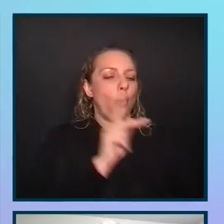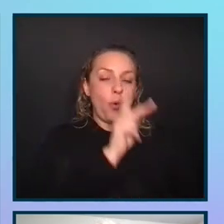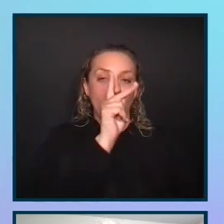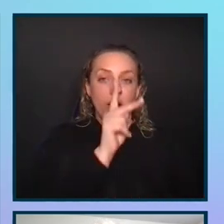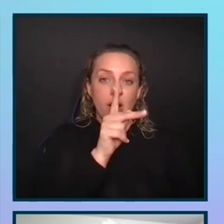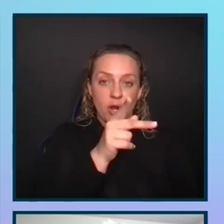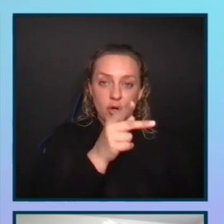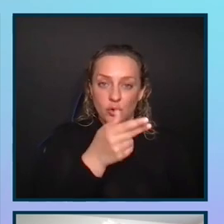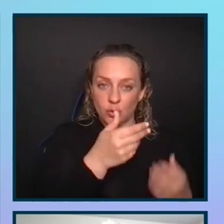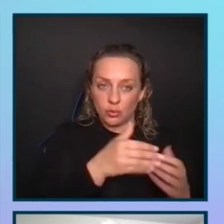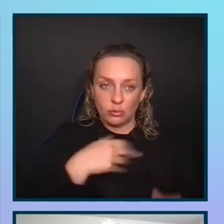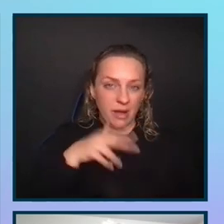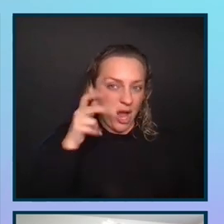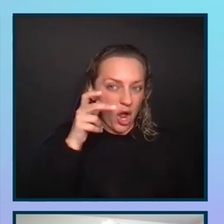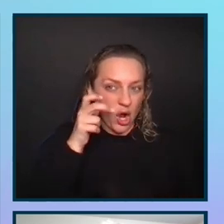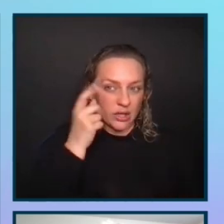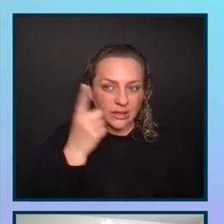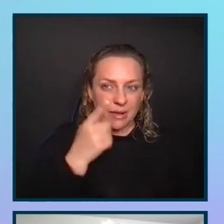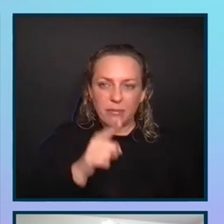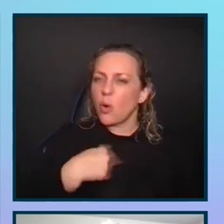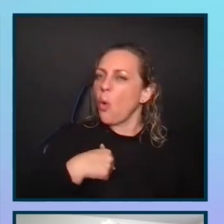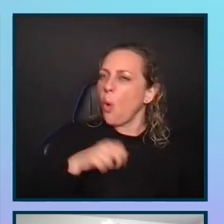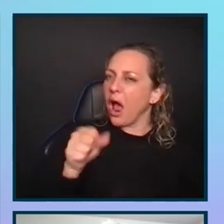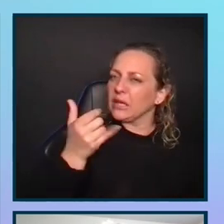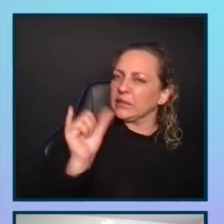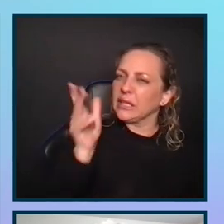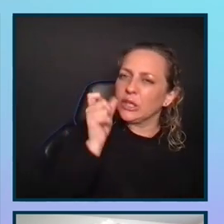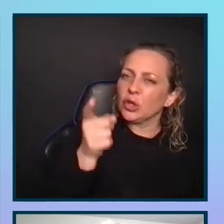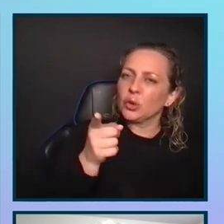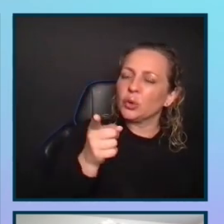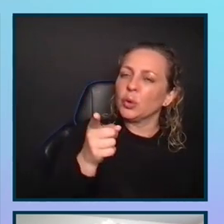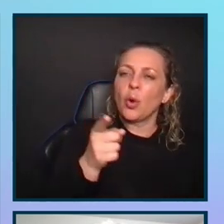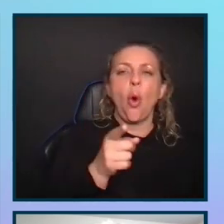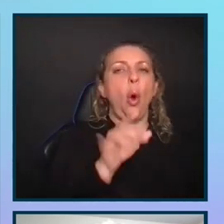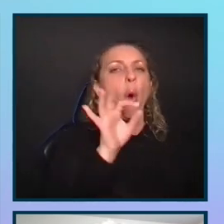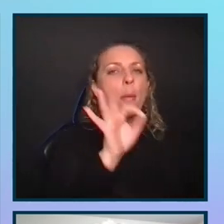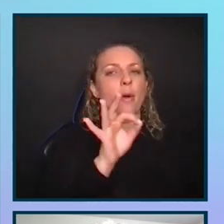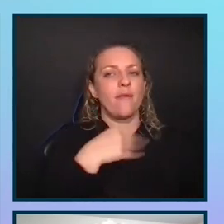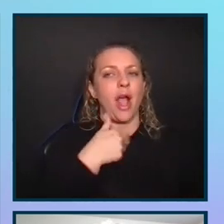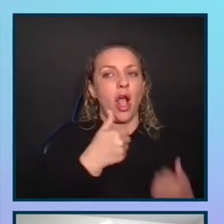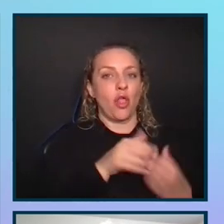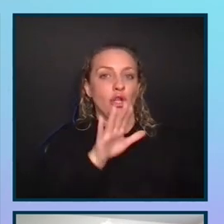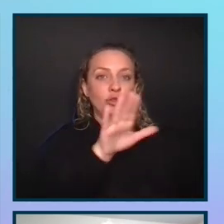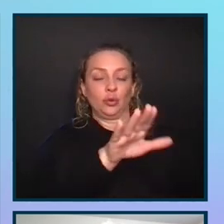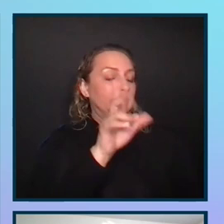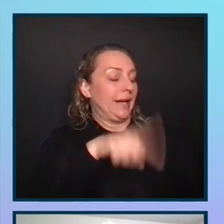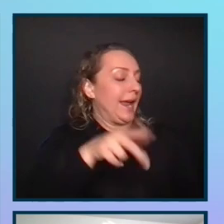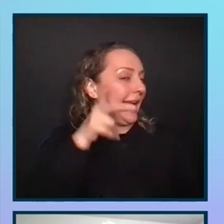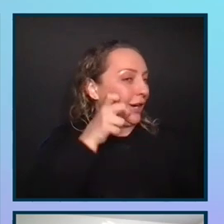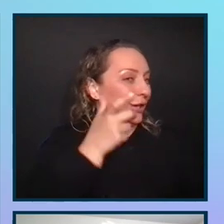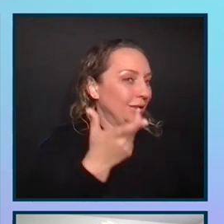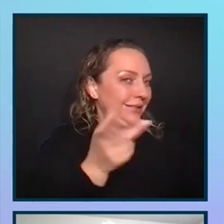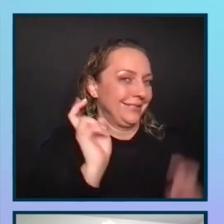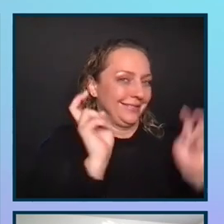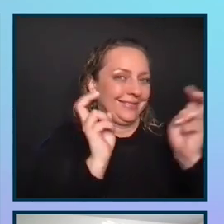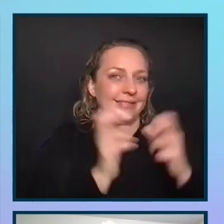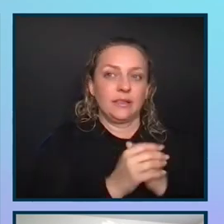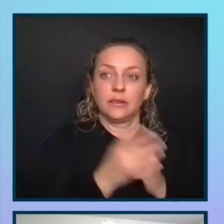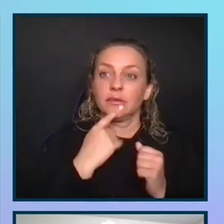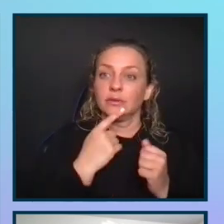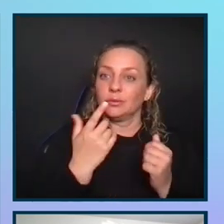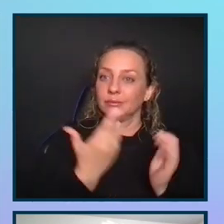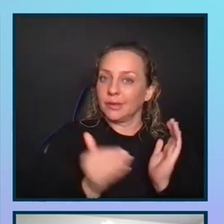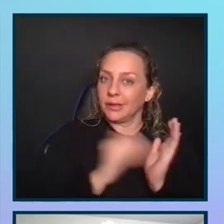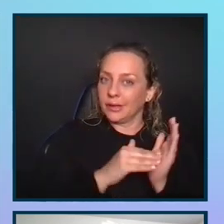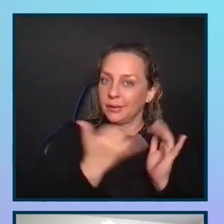you lose my audio? I did not. Oh, perfect. I lost yours. All right, Stu, should we replay that